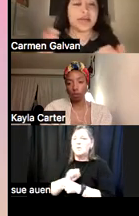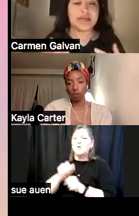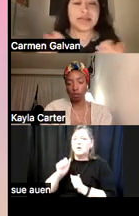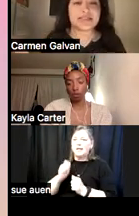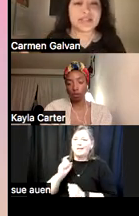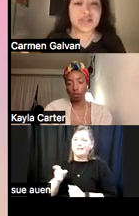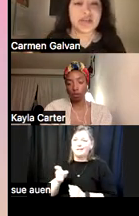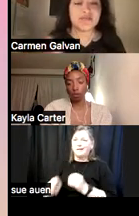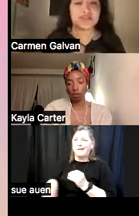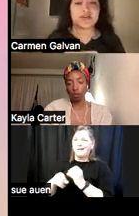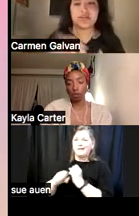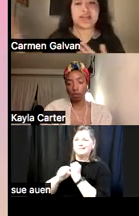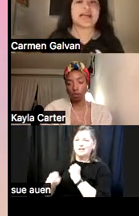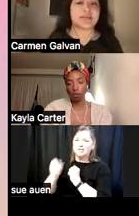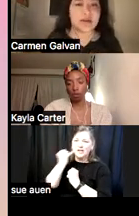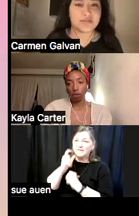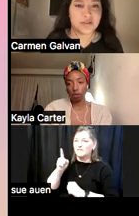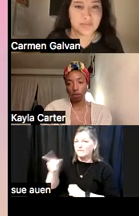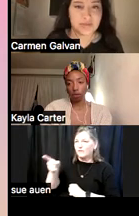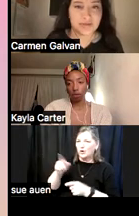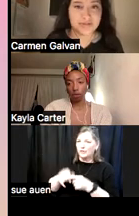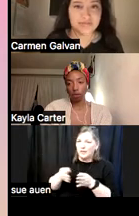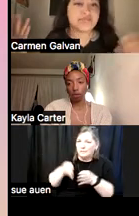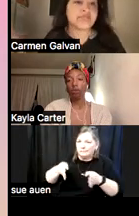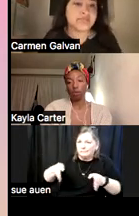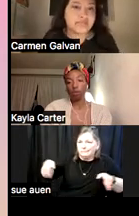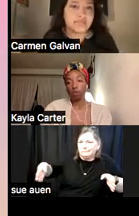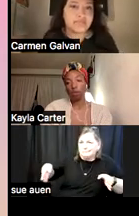grant you like an extension if it's further than X amount of kilometers.